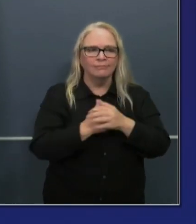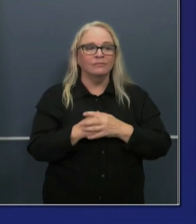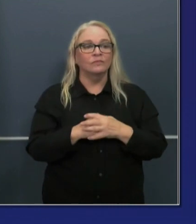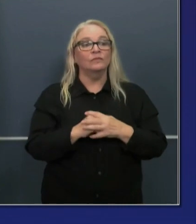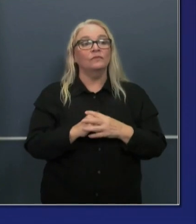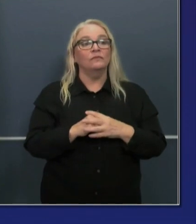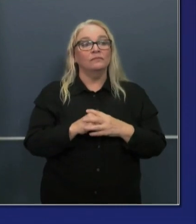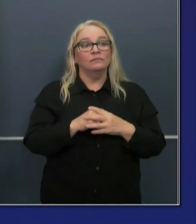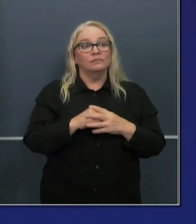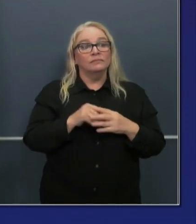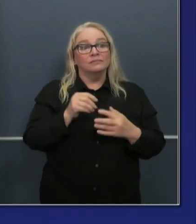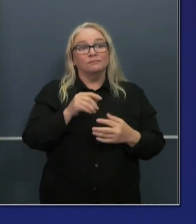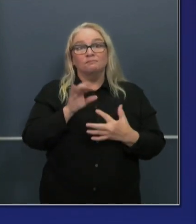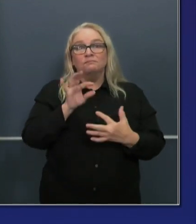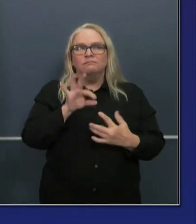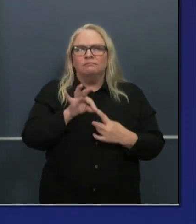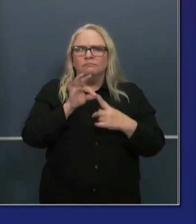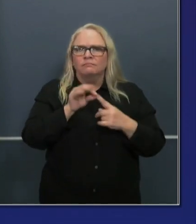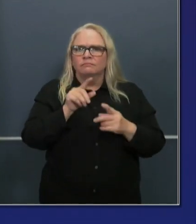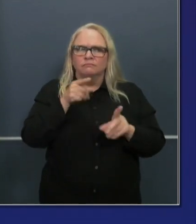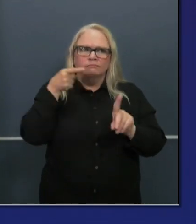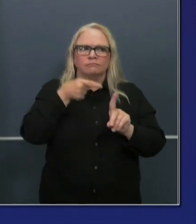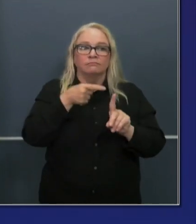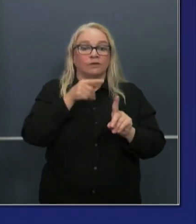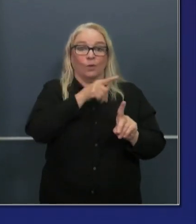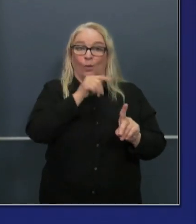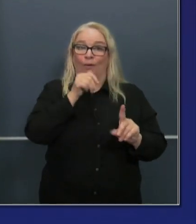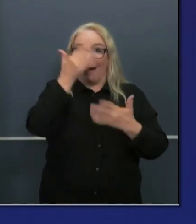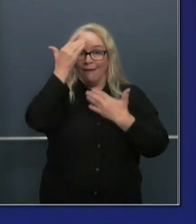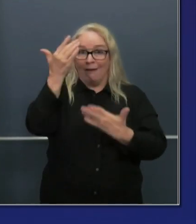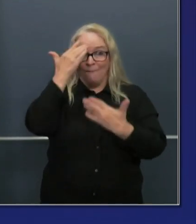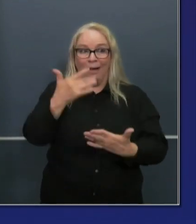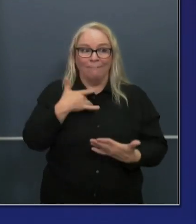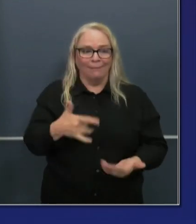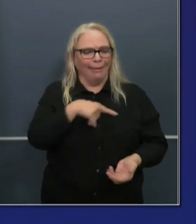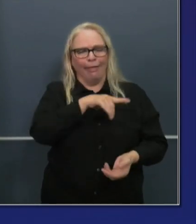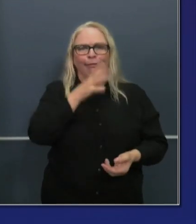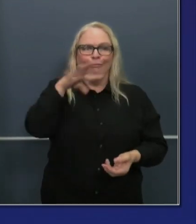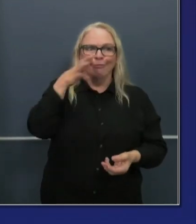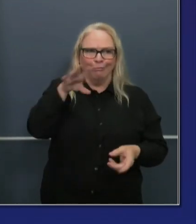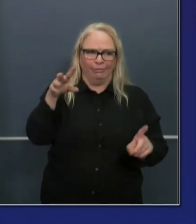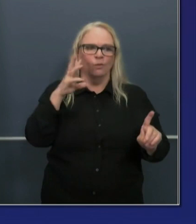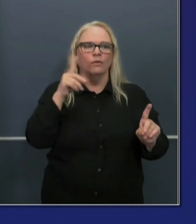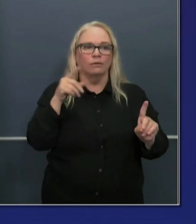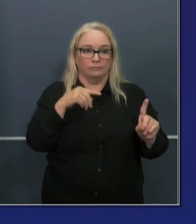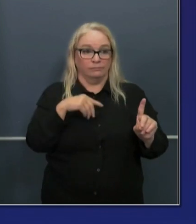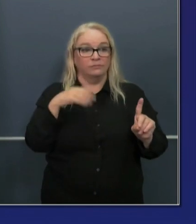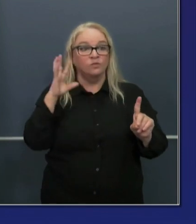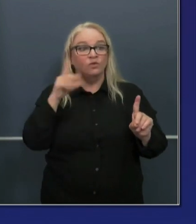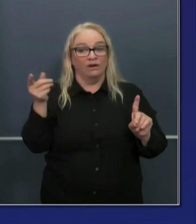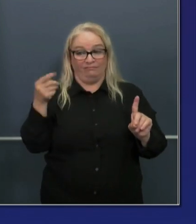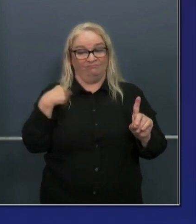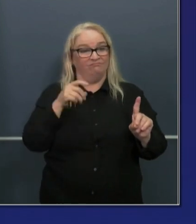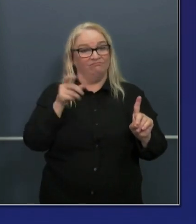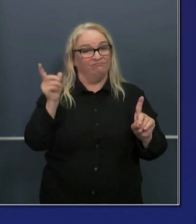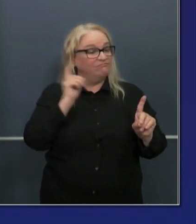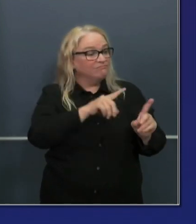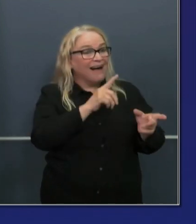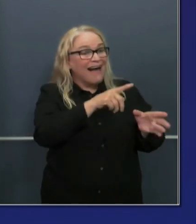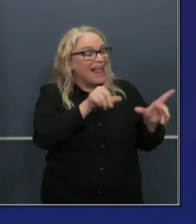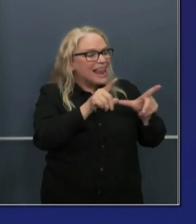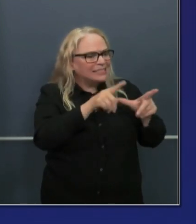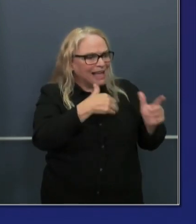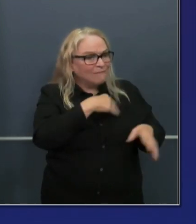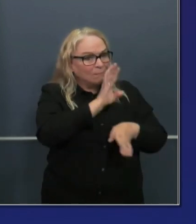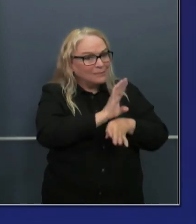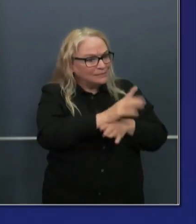non-compliance issues. And then we'll look at things like licensing, or business opportunities, how business